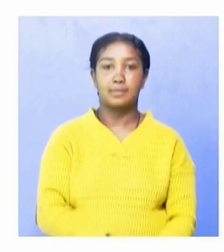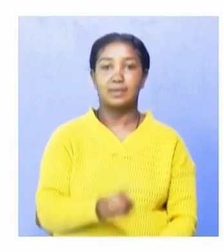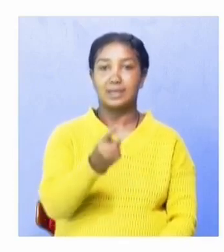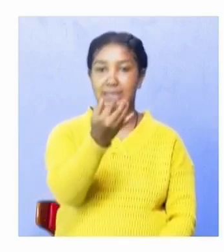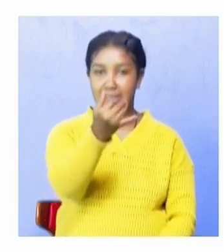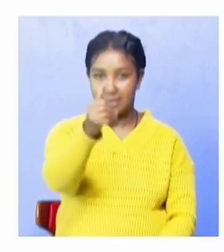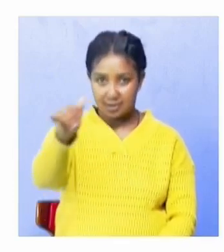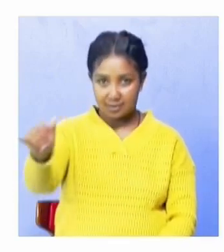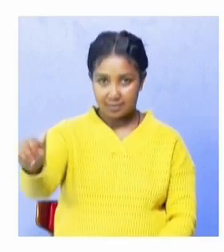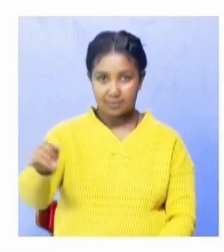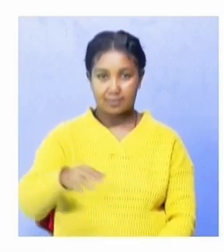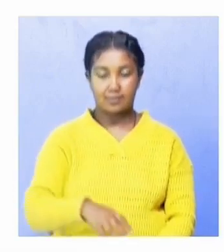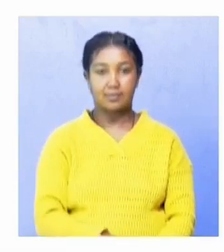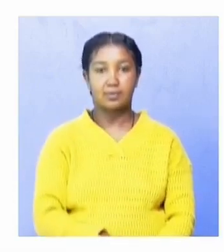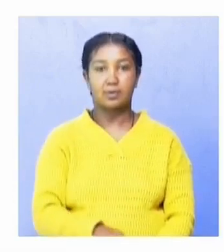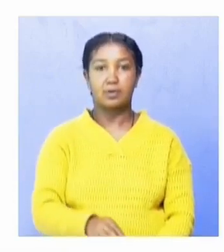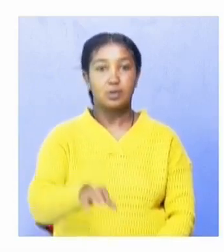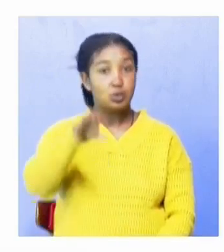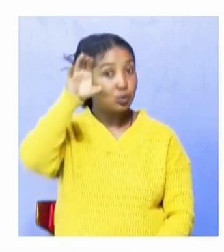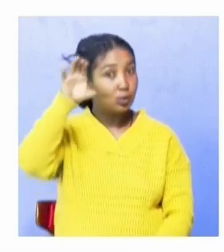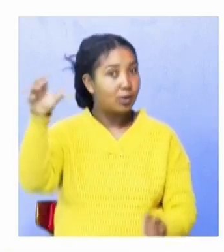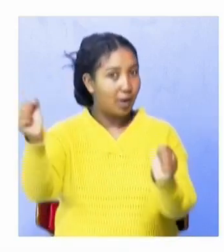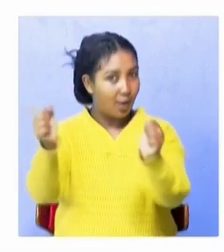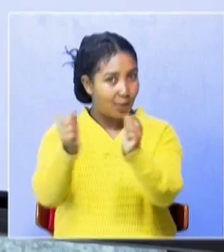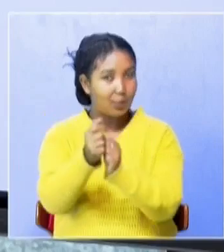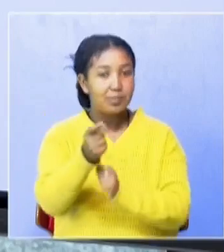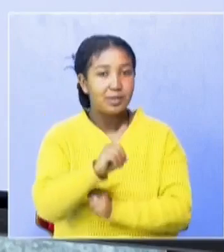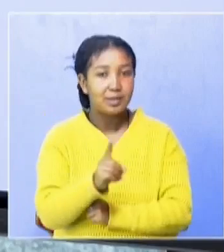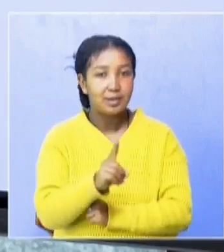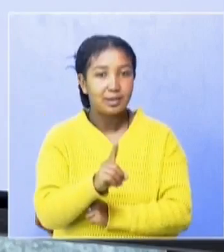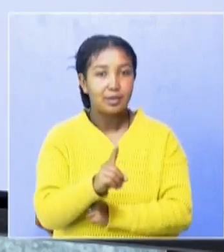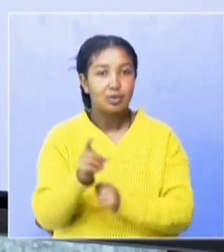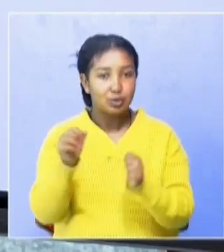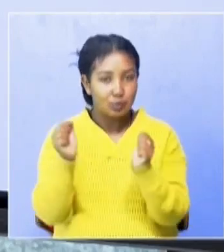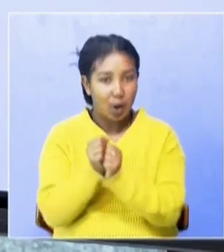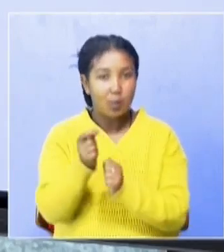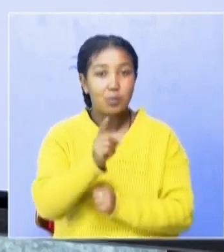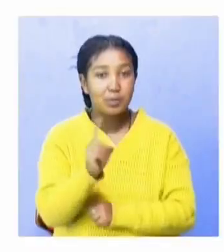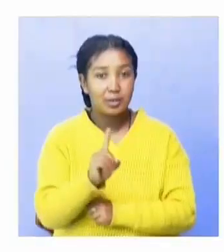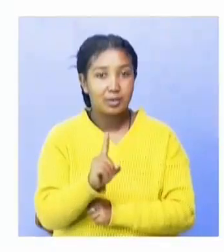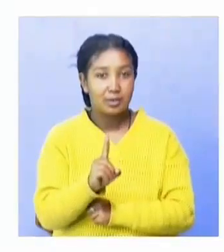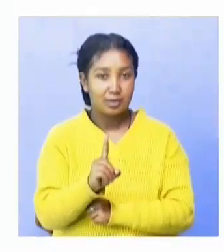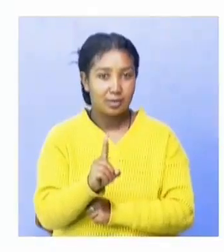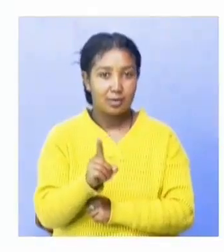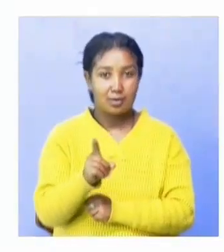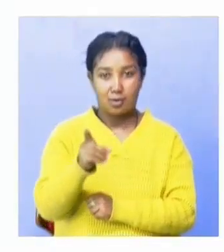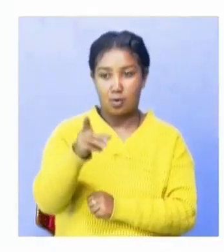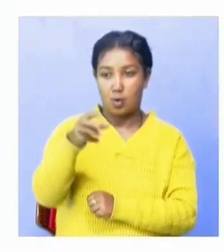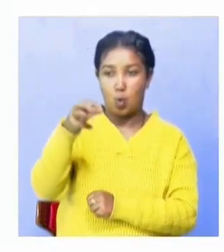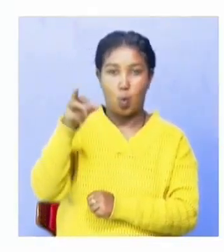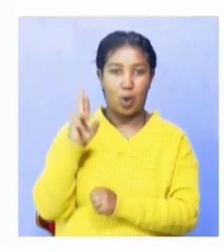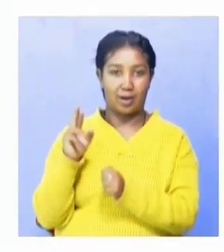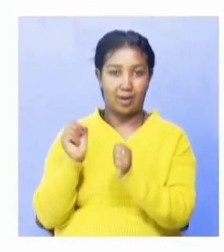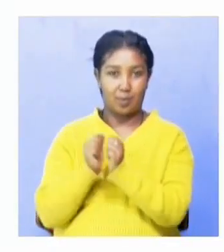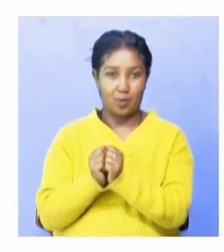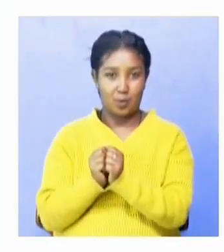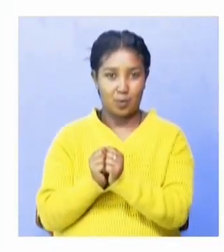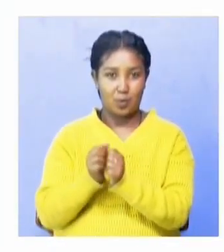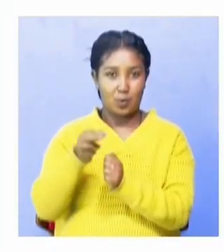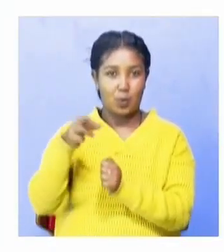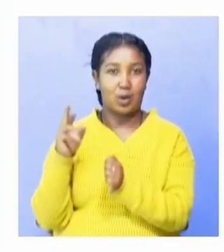they, should be followed with what? It should be followed with where.